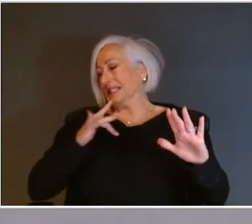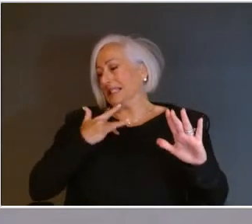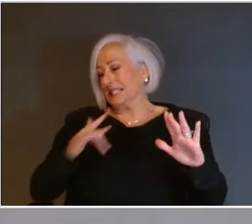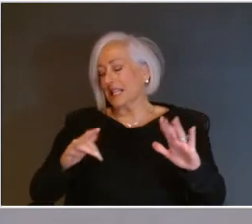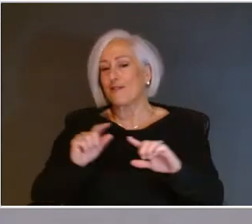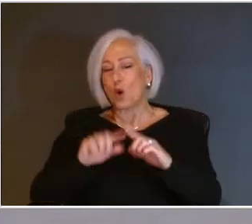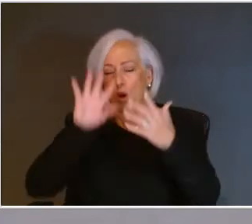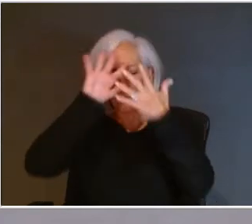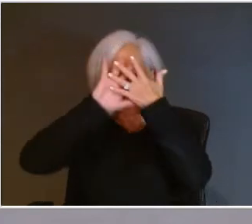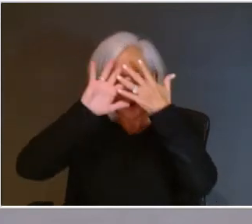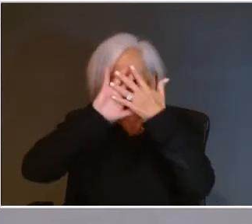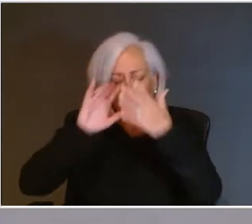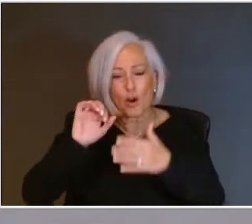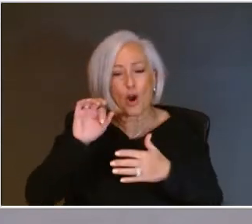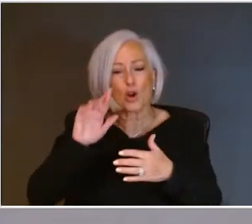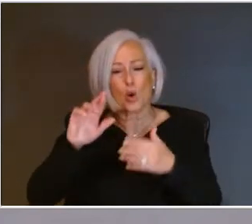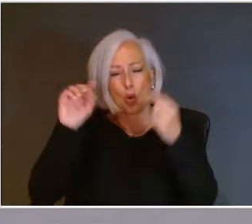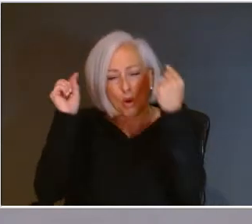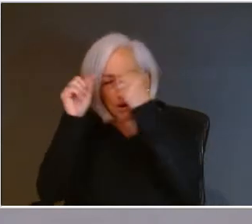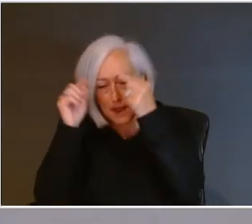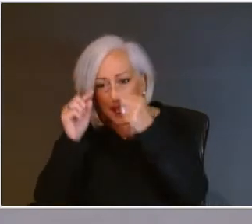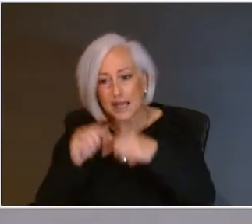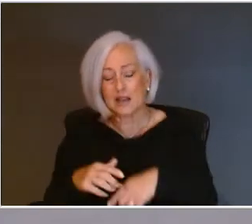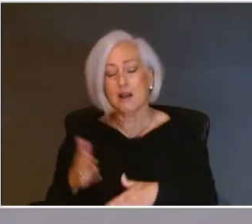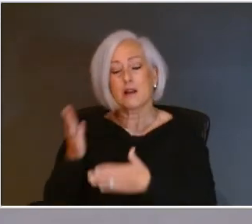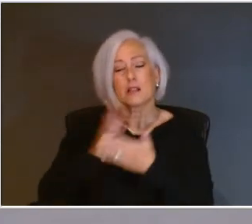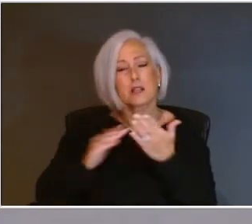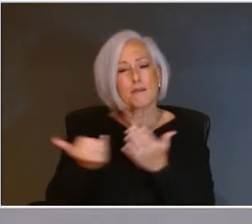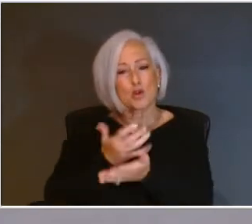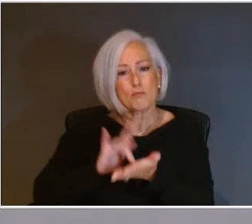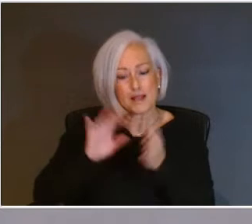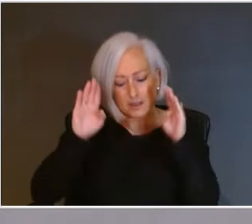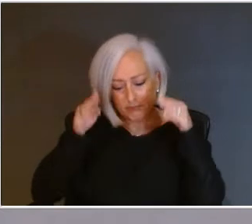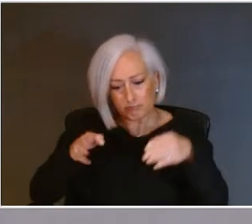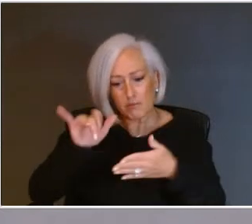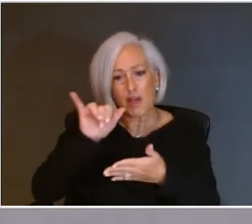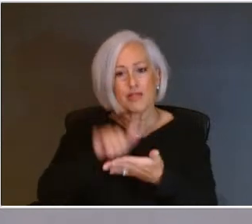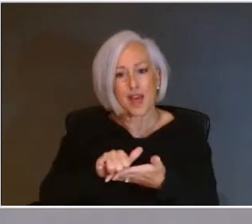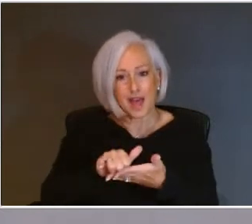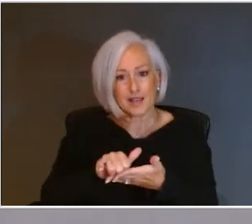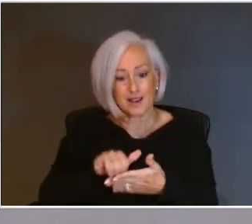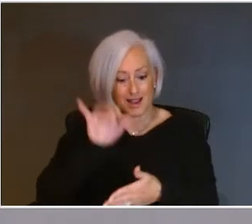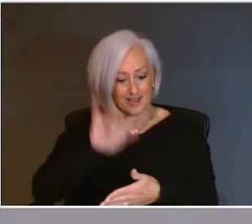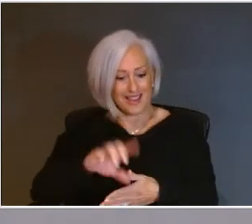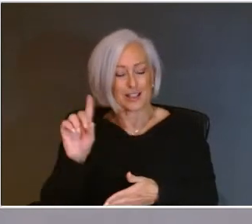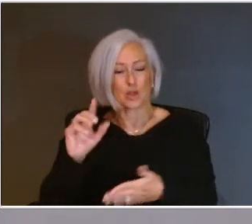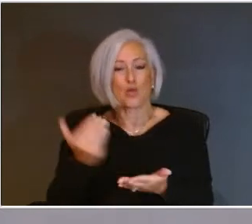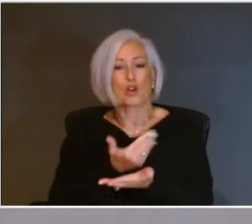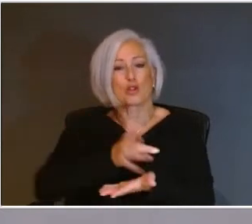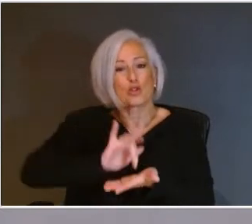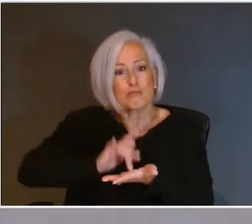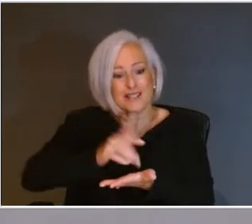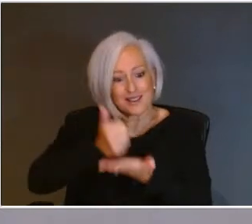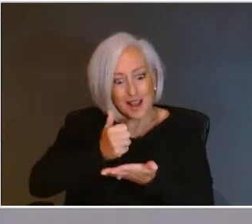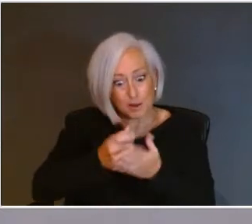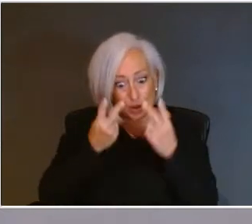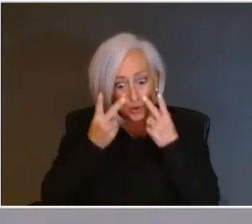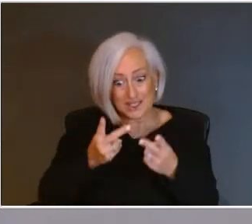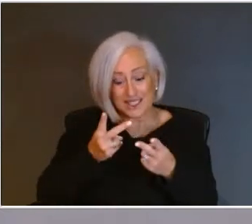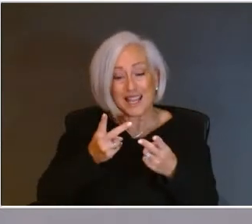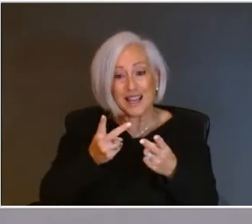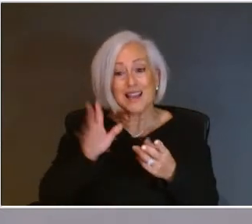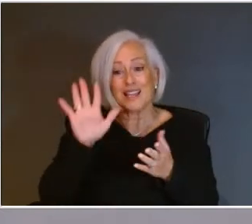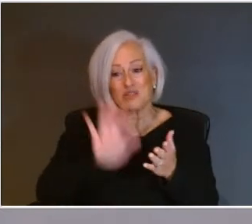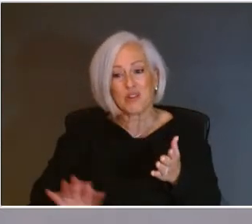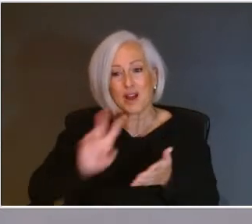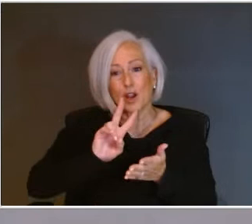newer medications are looking at those endpoints as well. And that's where these newer ones are coming in and showing us that within 2 hours they are having some